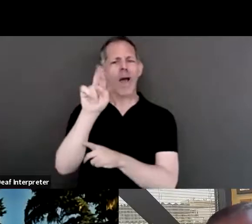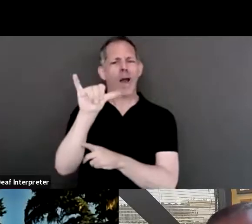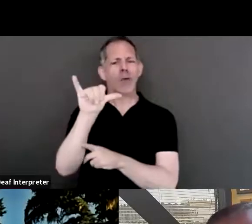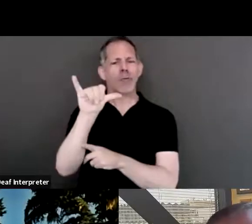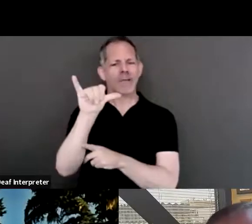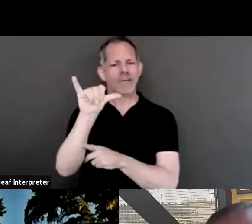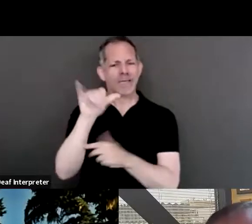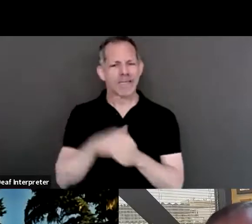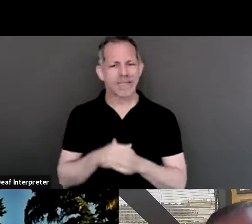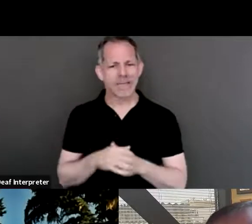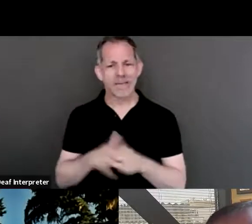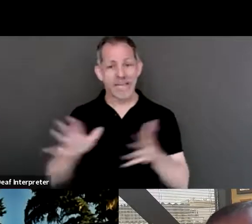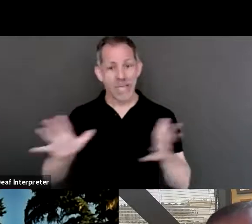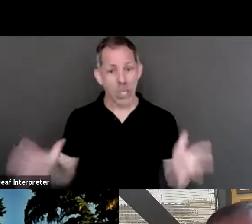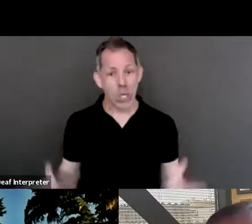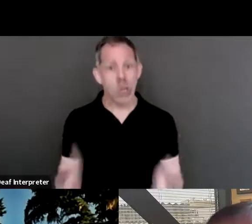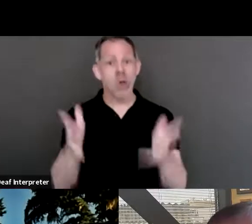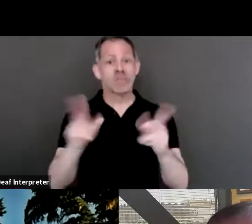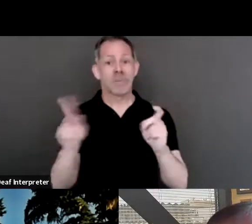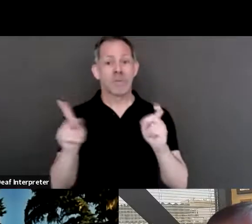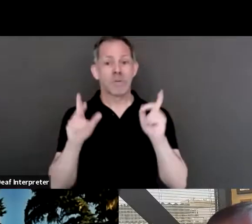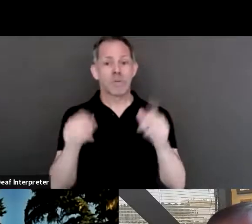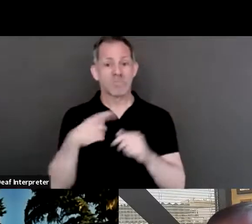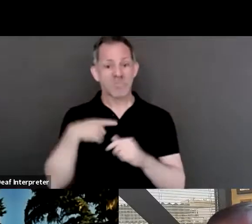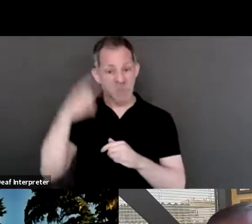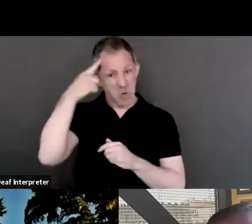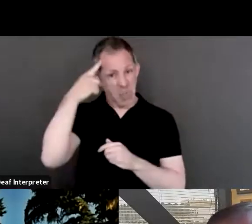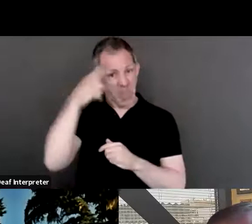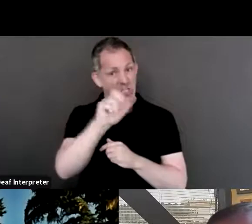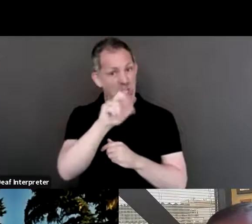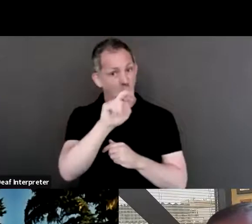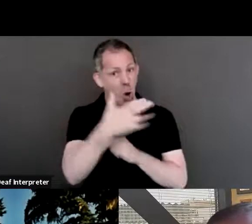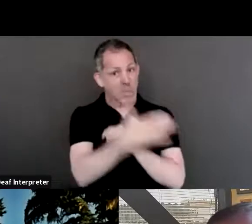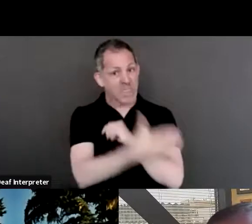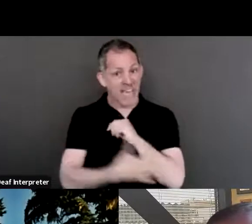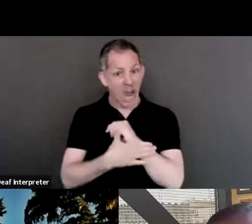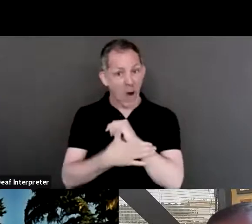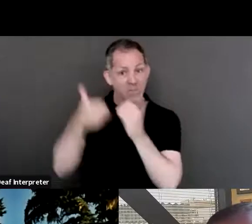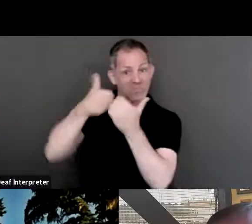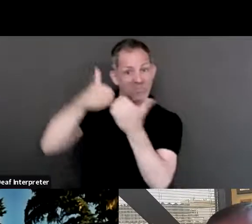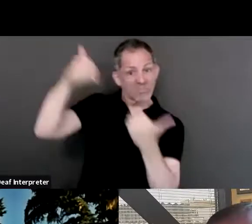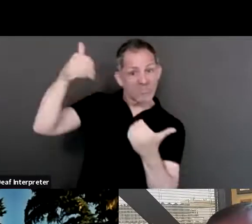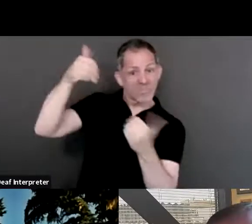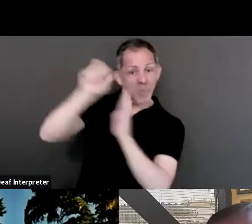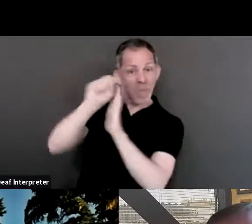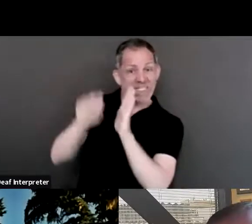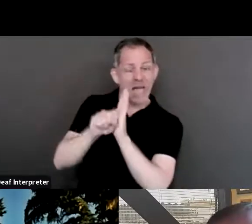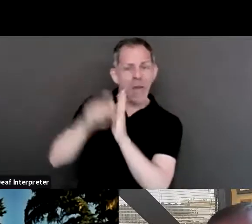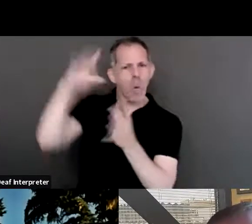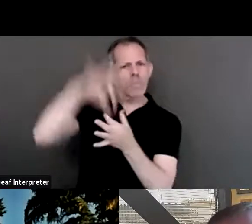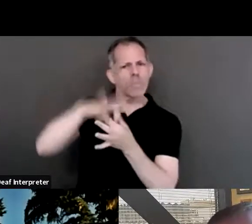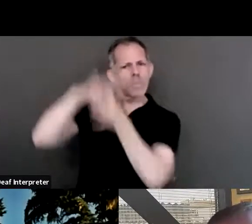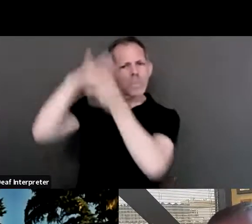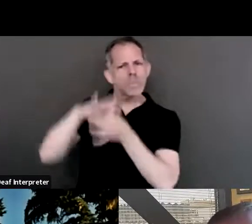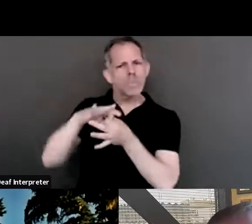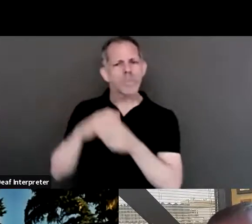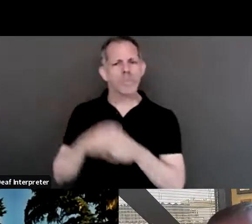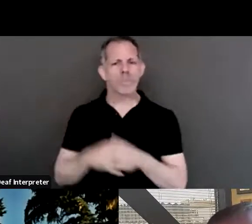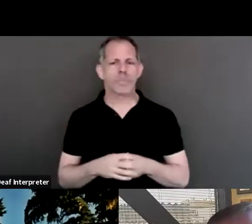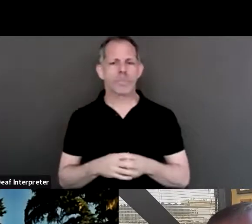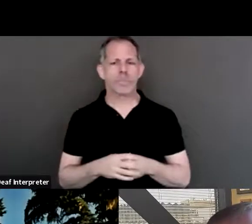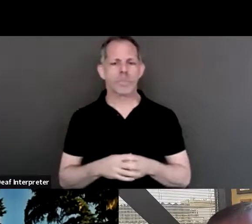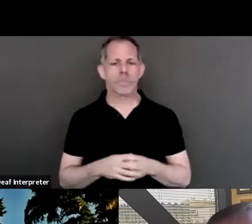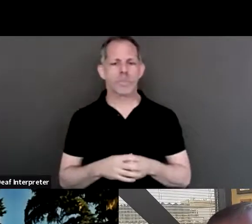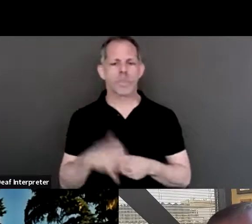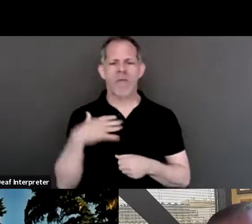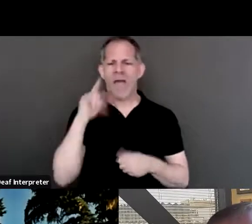disconnect between the county and the state in any way? I think we kind of addressed this last week, but I think it's not